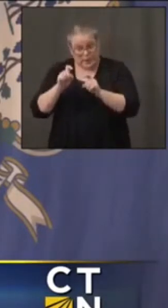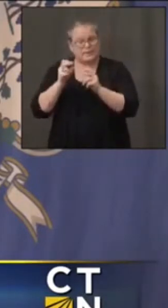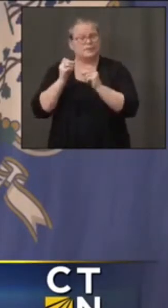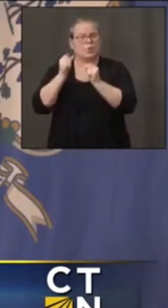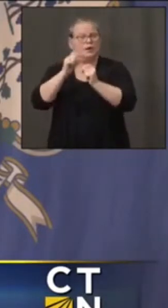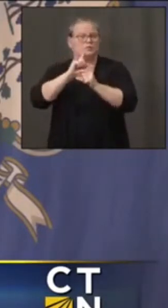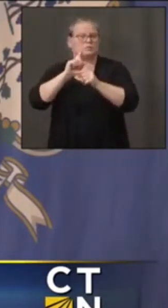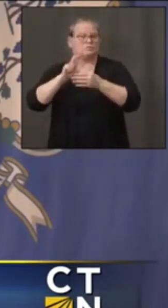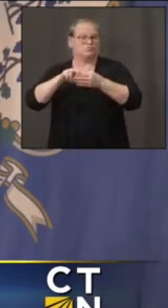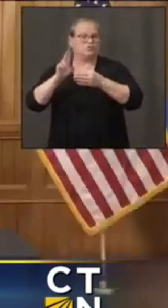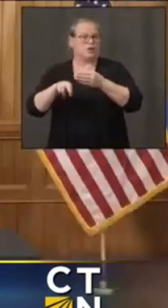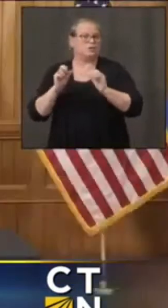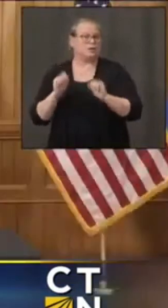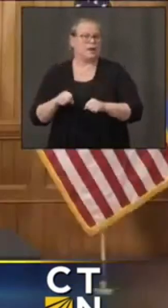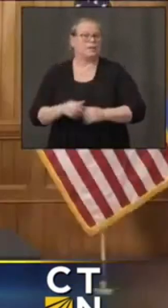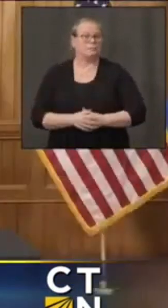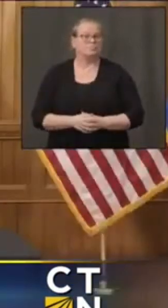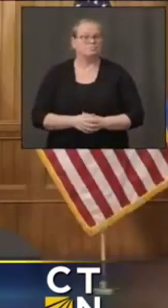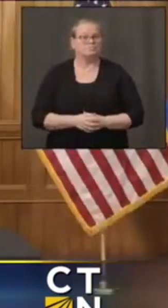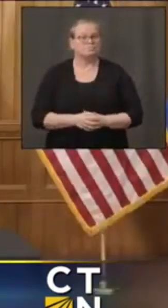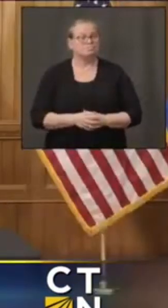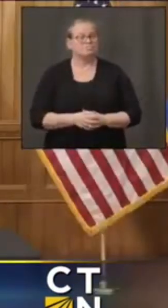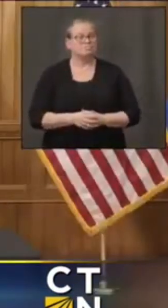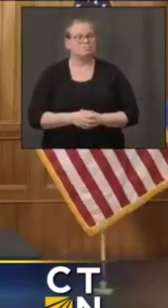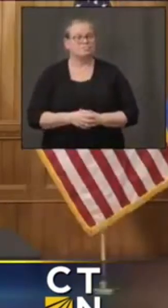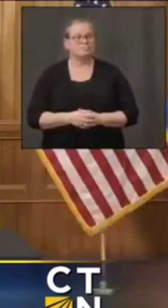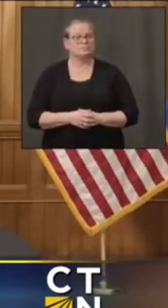Great. Thanks so much, everyone. Thanks, Sue.